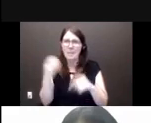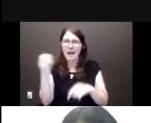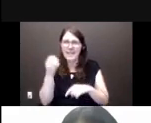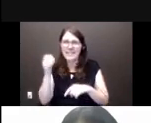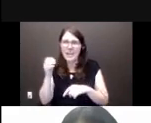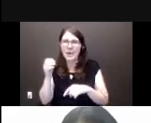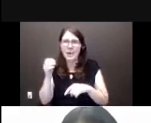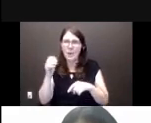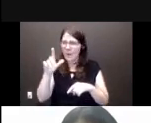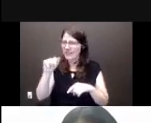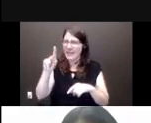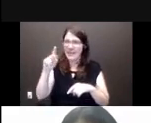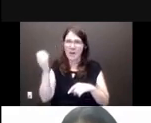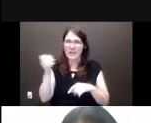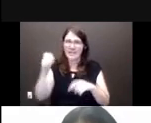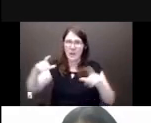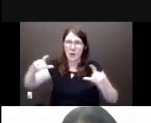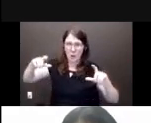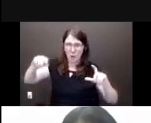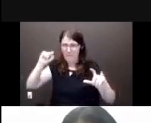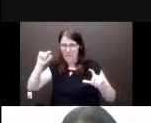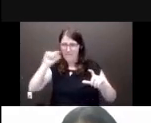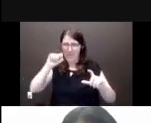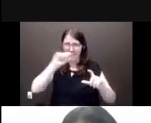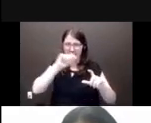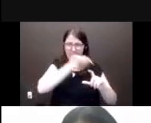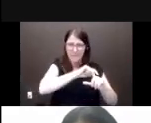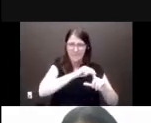of Lake Ontario. I'm in Toronto.